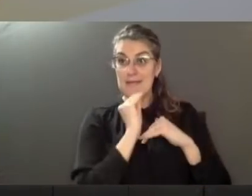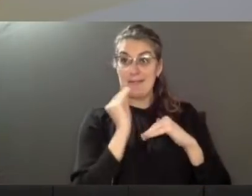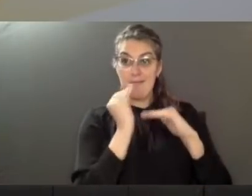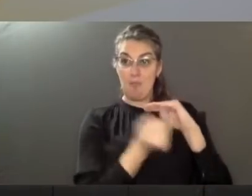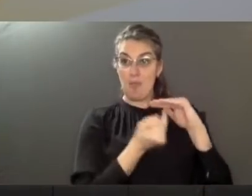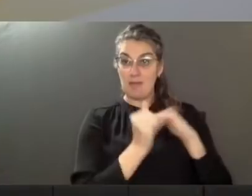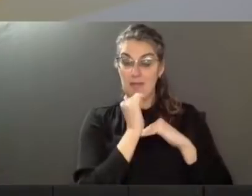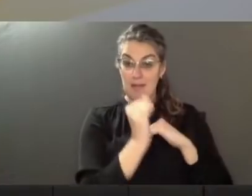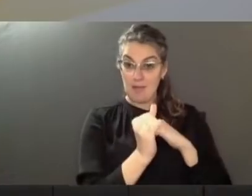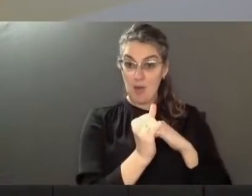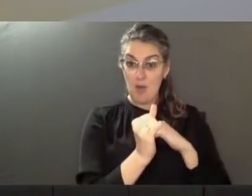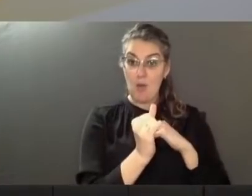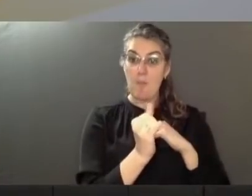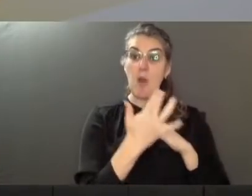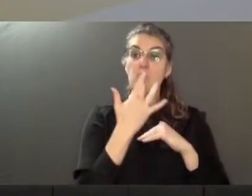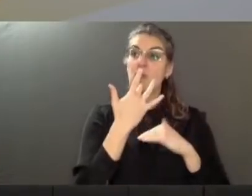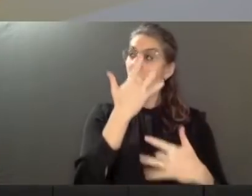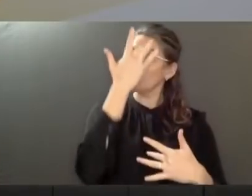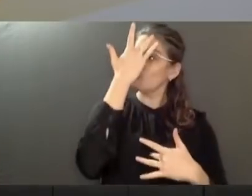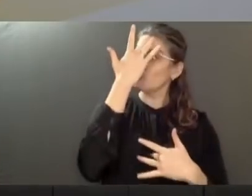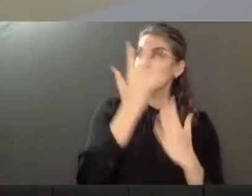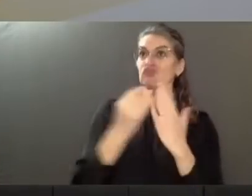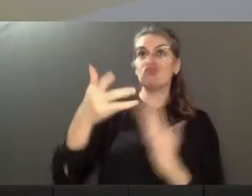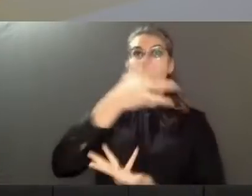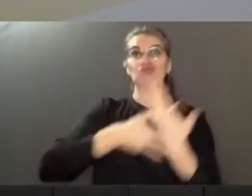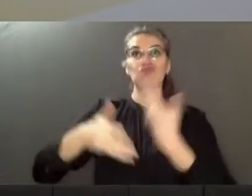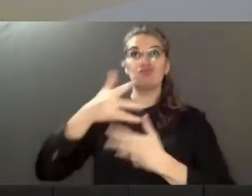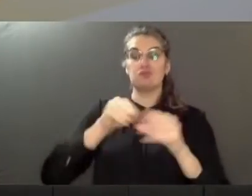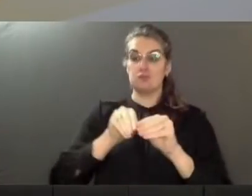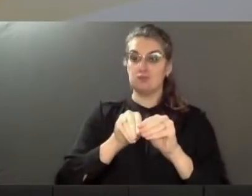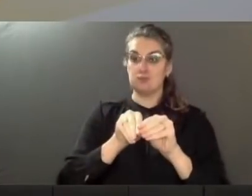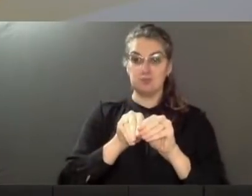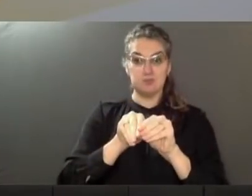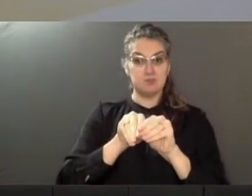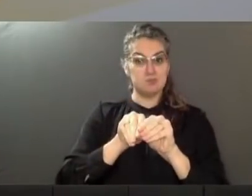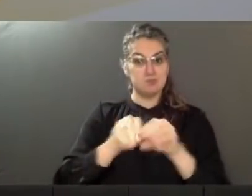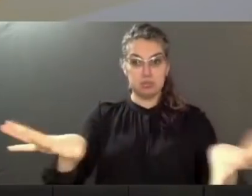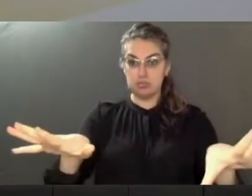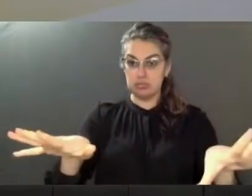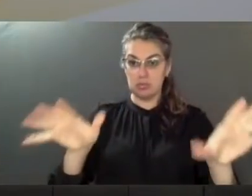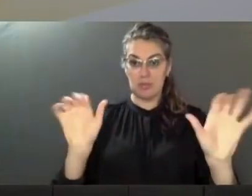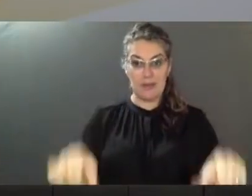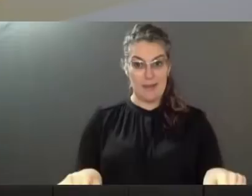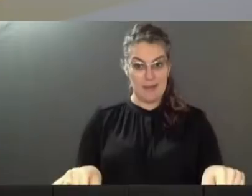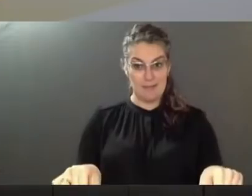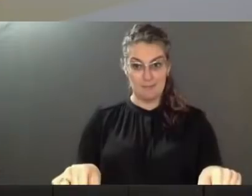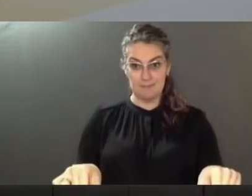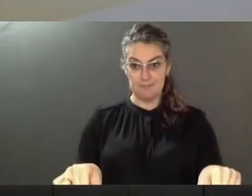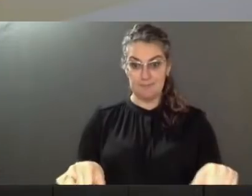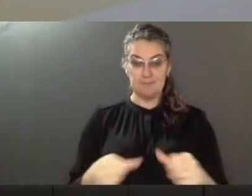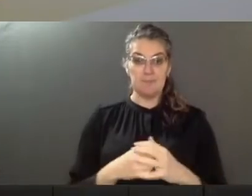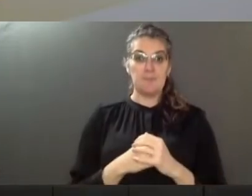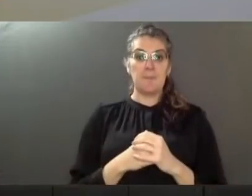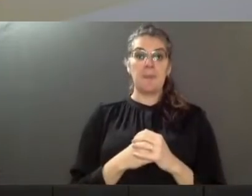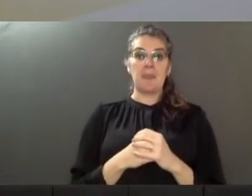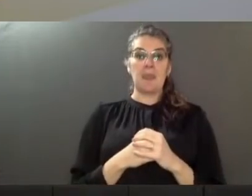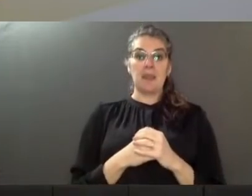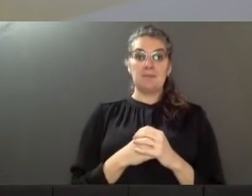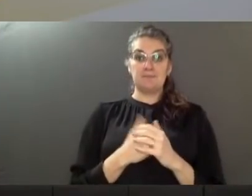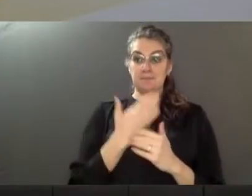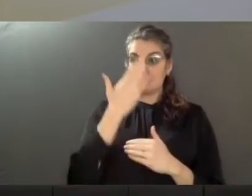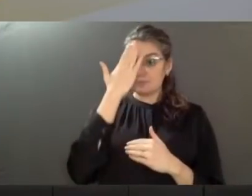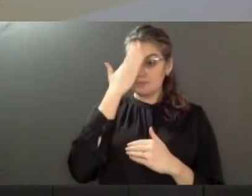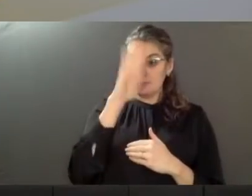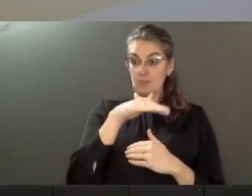quickly. In light of the resurgence of COVID-19, the World Health Organization has warned that jurisdictions around the world need to